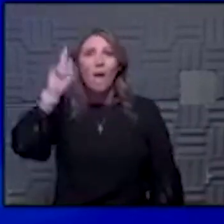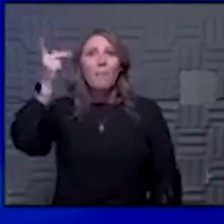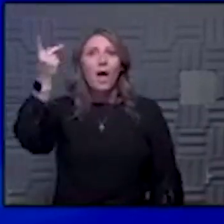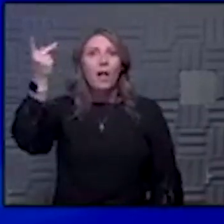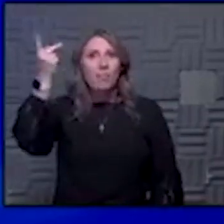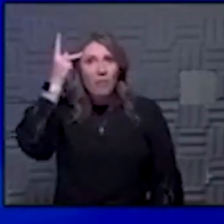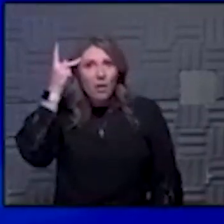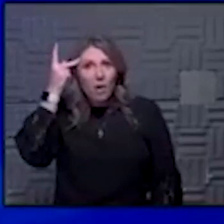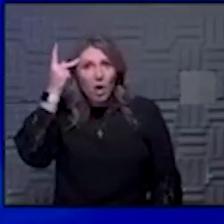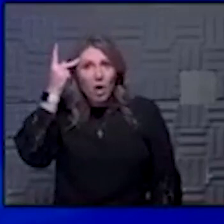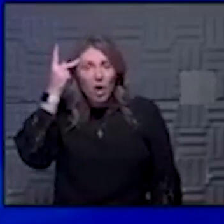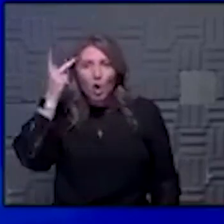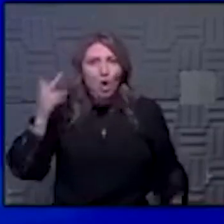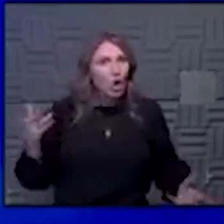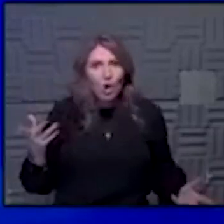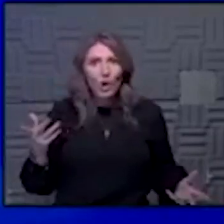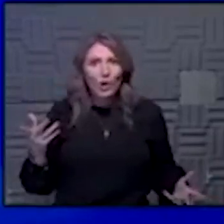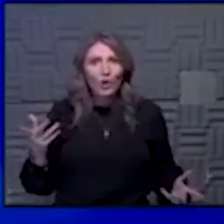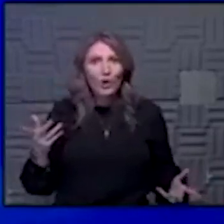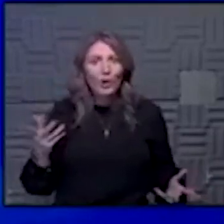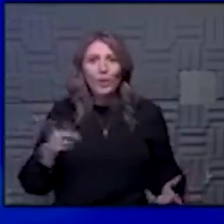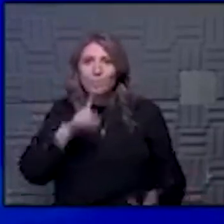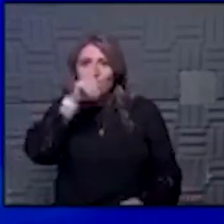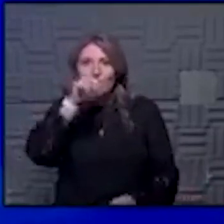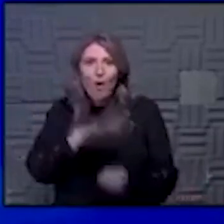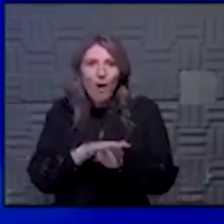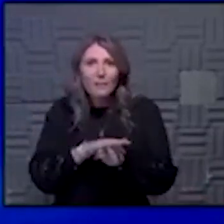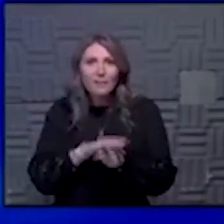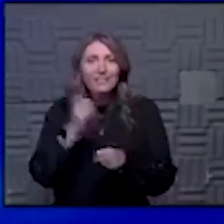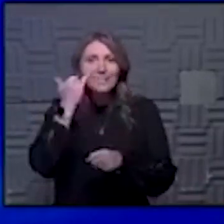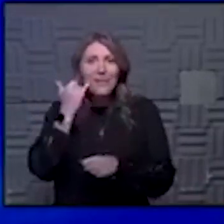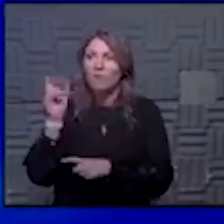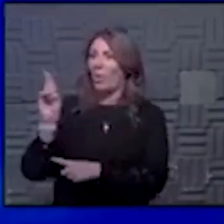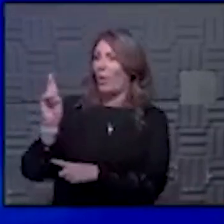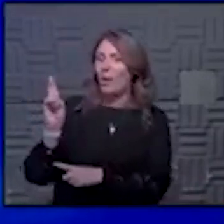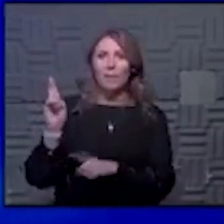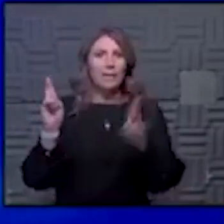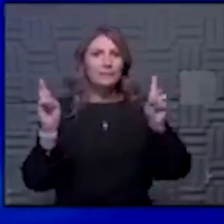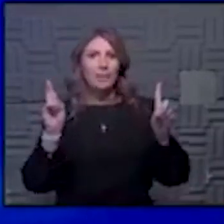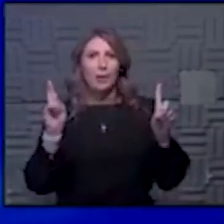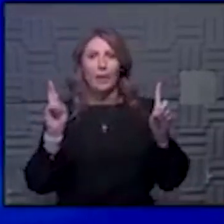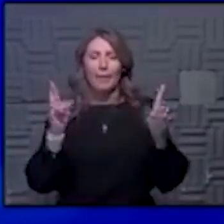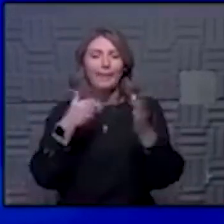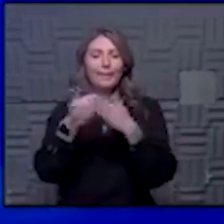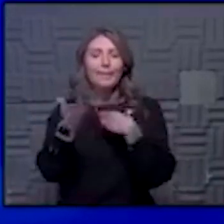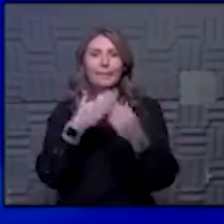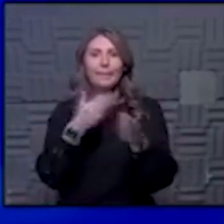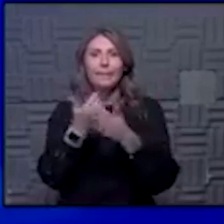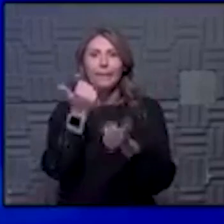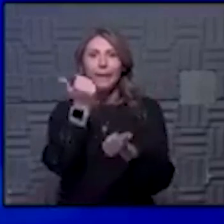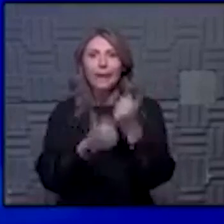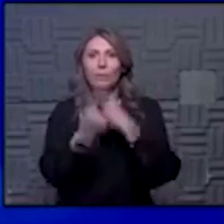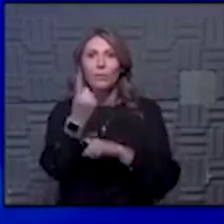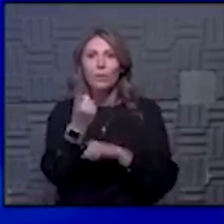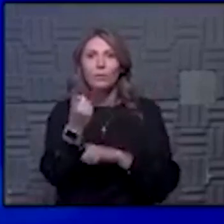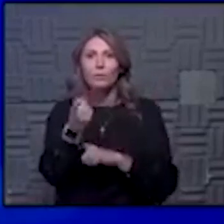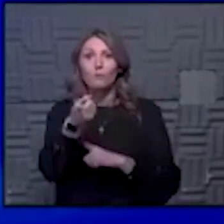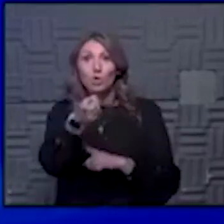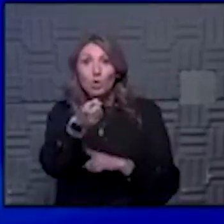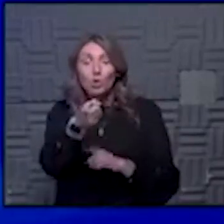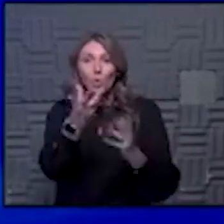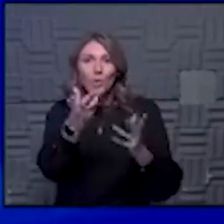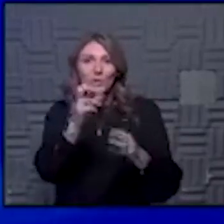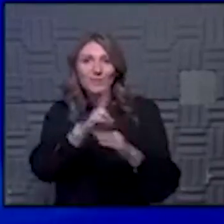political weapon. And I can promise you that if you're a Republican or a Democrat, every one of you wants to wear a mask when you're inside